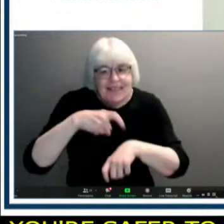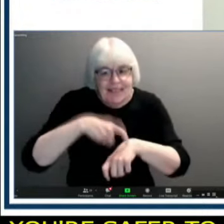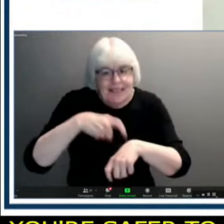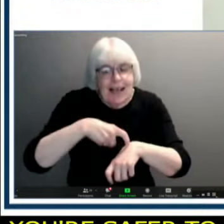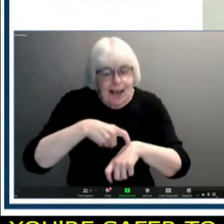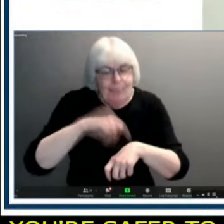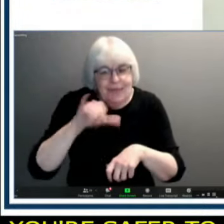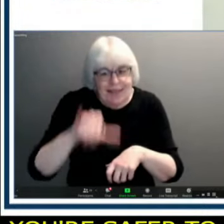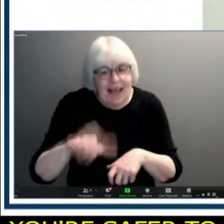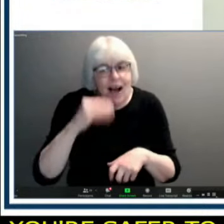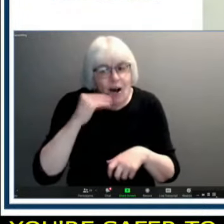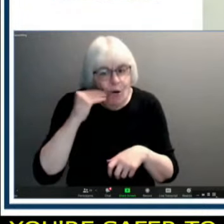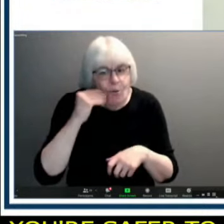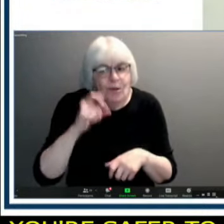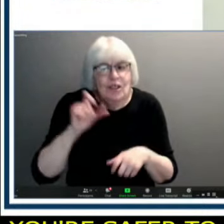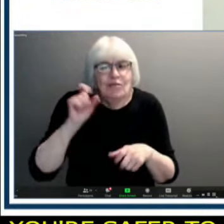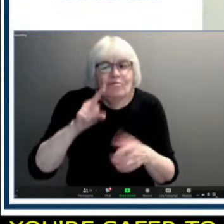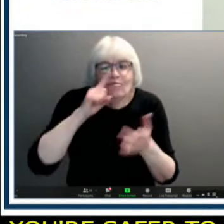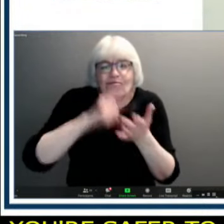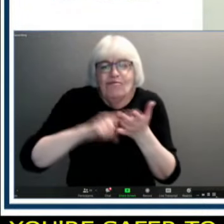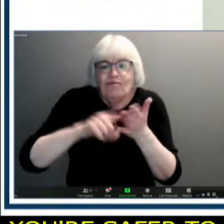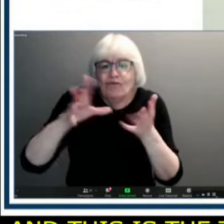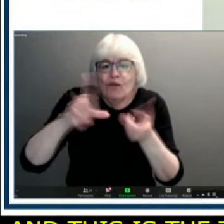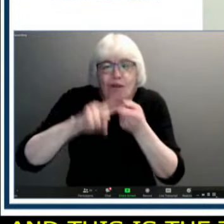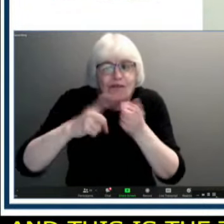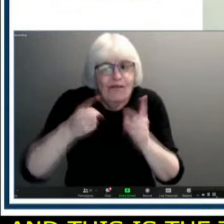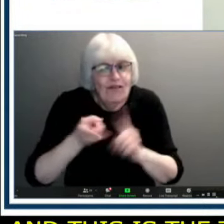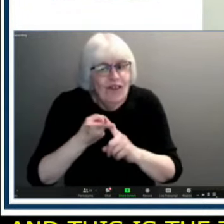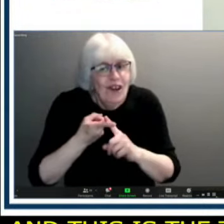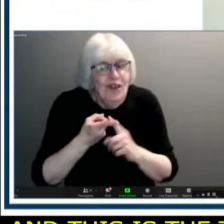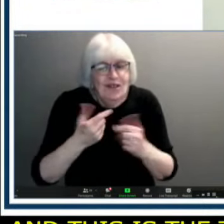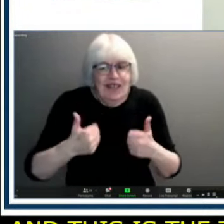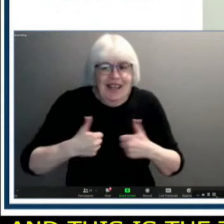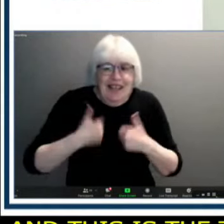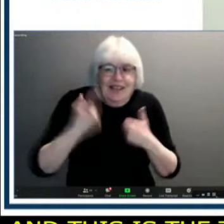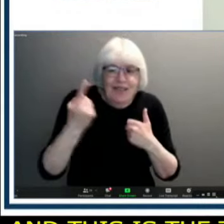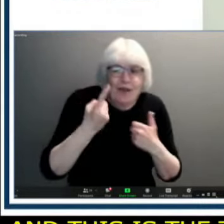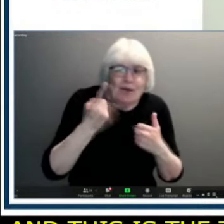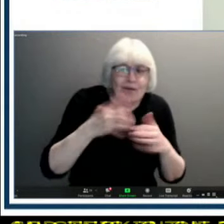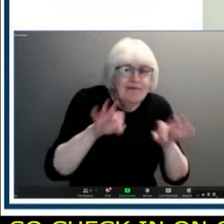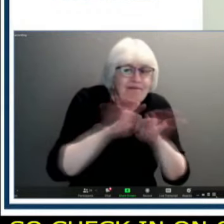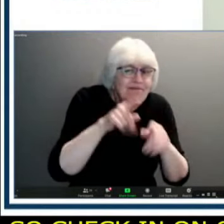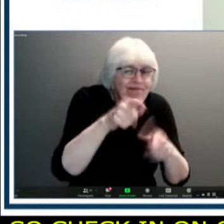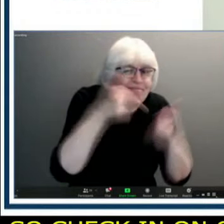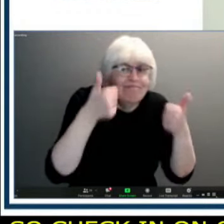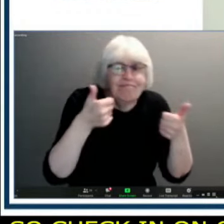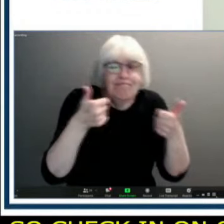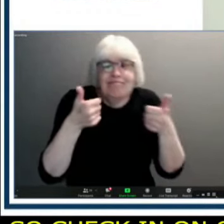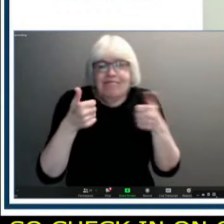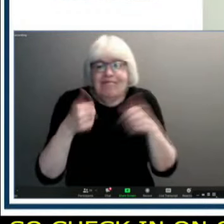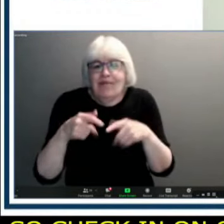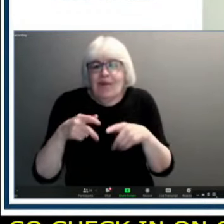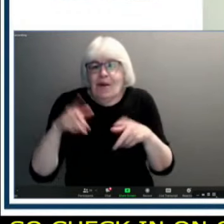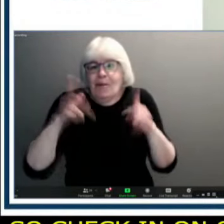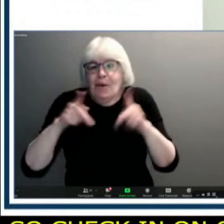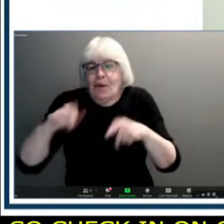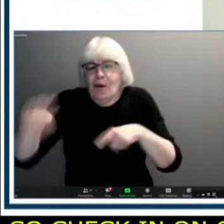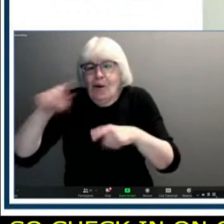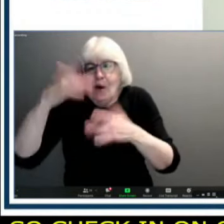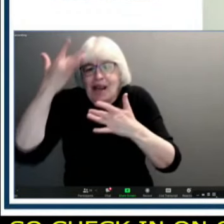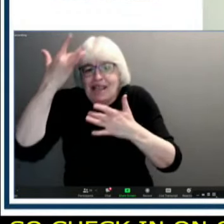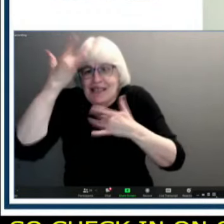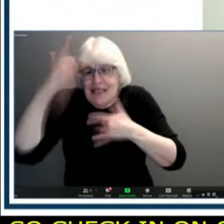family members, your neighbors who live alone, or those who are sick or isolating that may need help, and show them